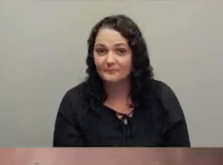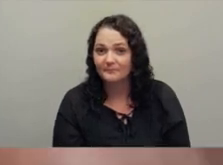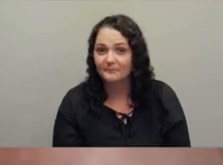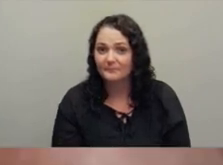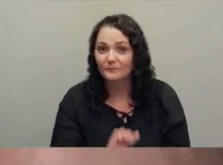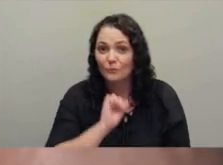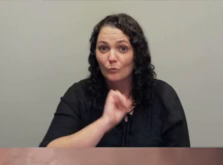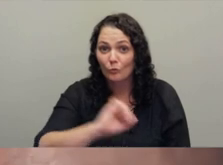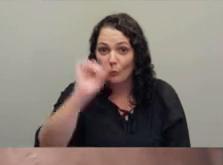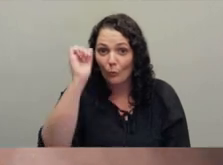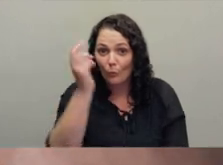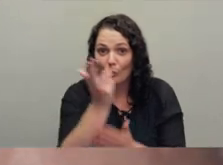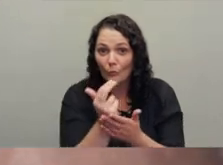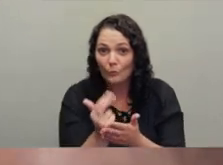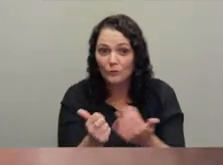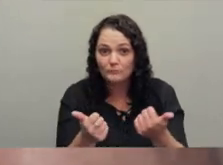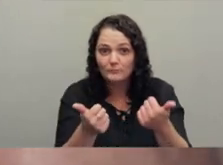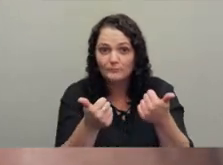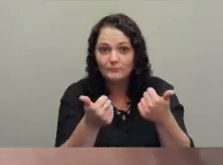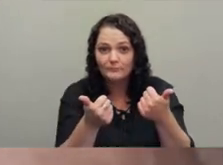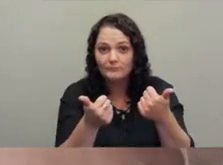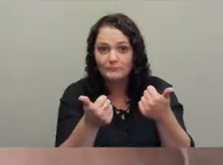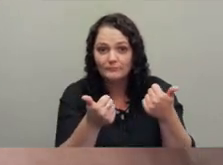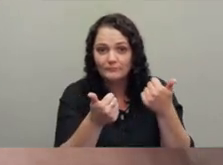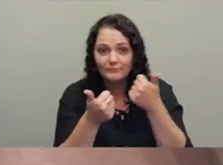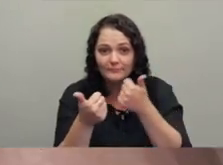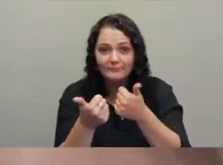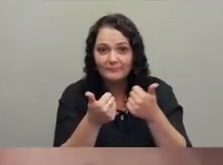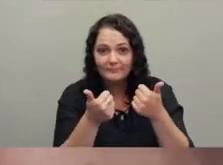Okay, how's everybody's bad drawings going?